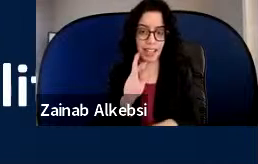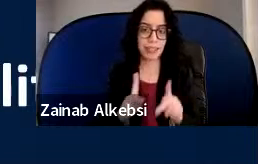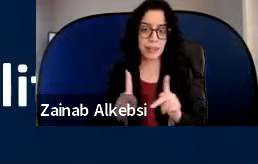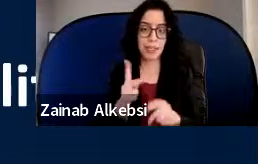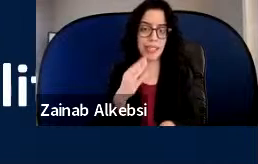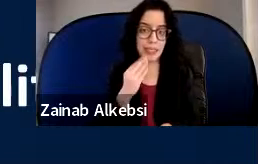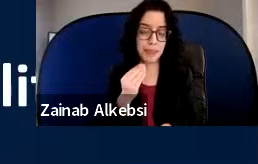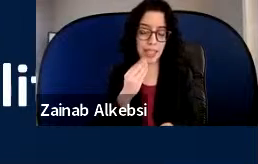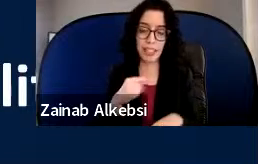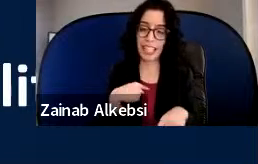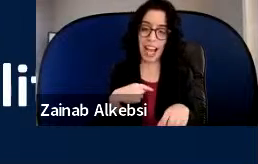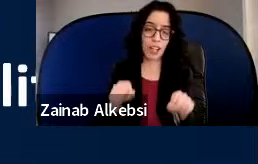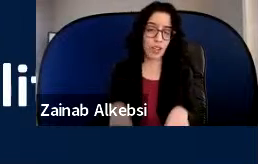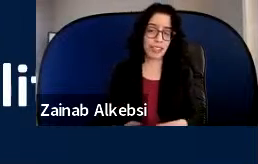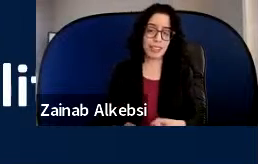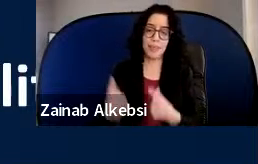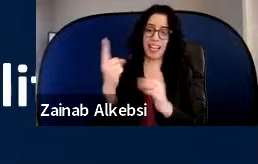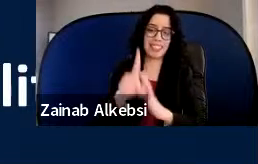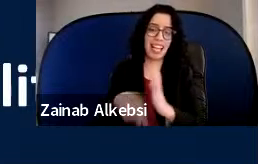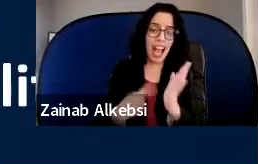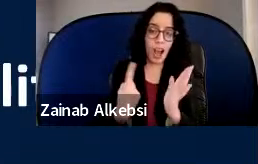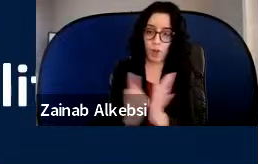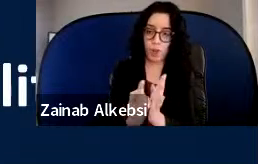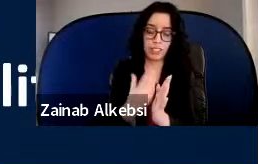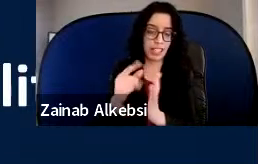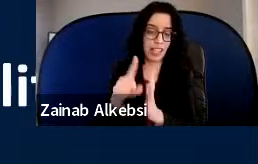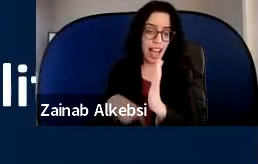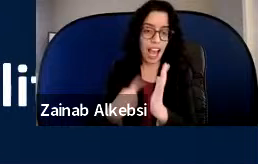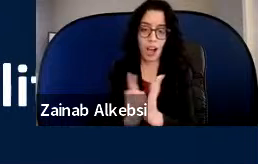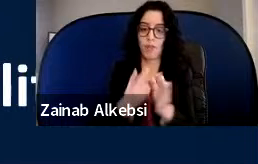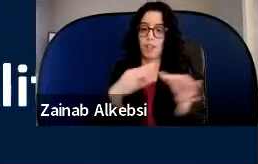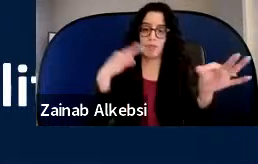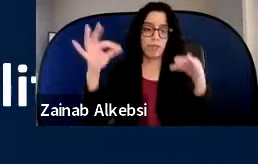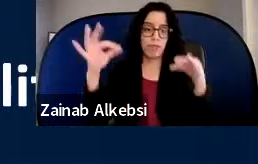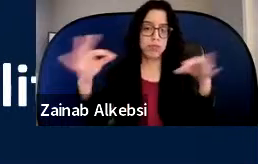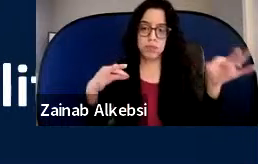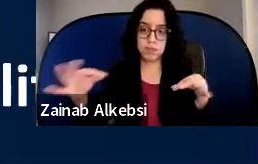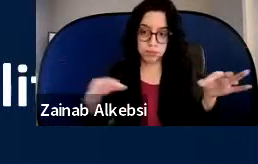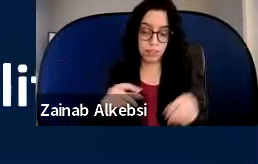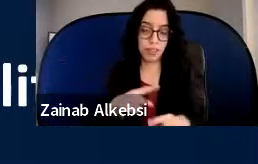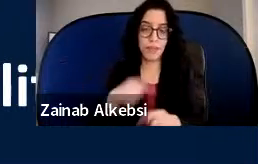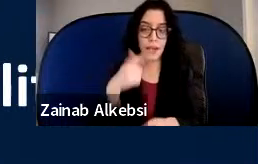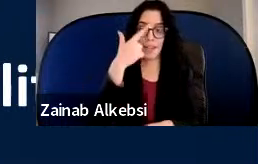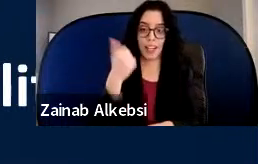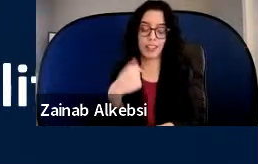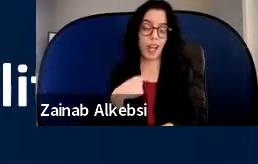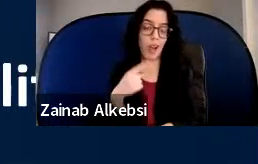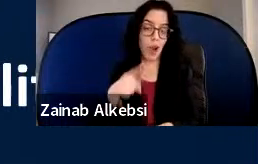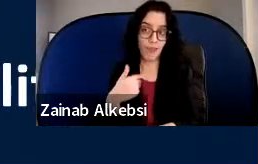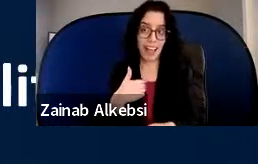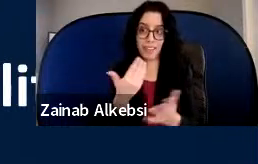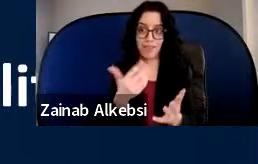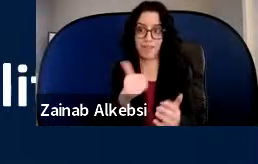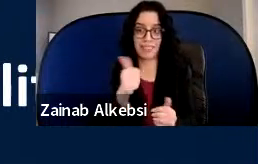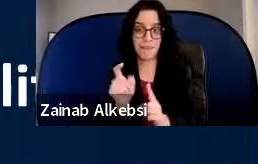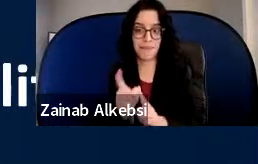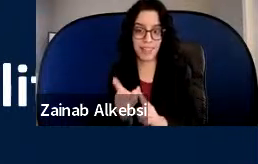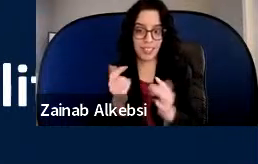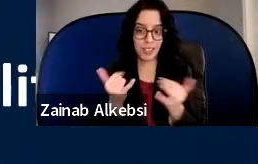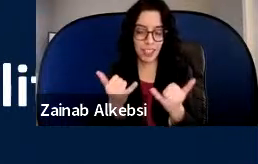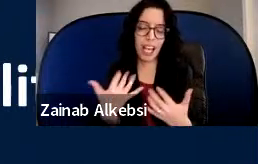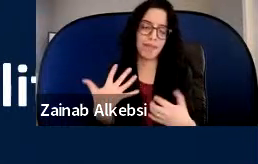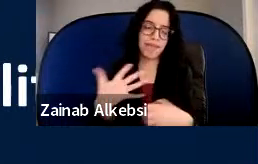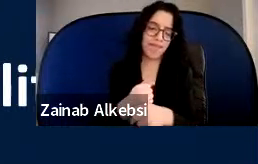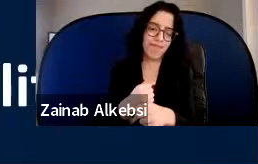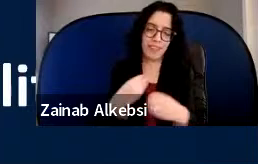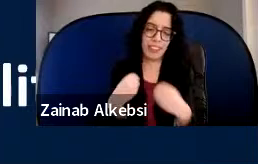access that exist for deaf, hard of hearing, and deafblind people who come into the healthcare settings. Honestly, I could spend hours